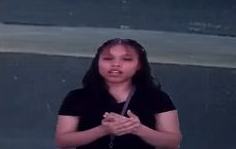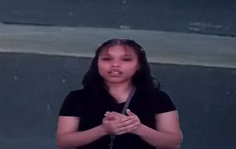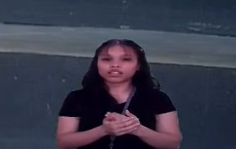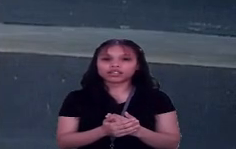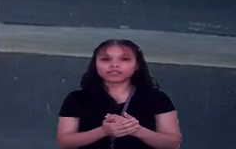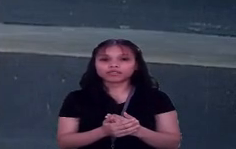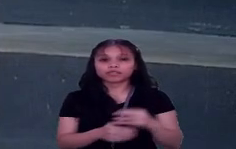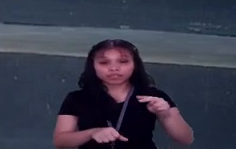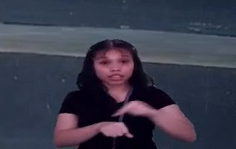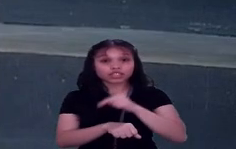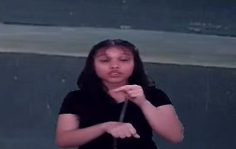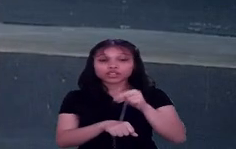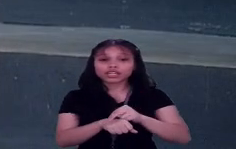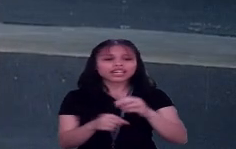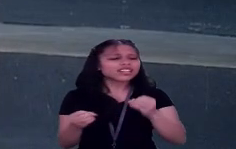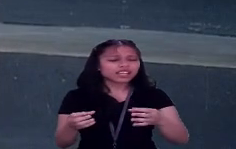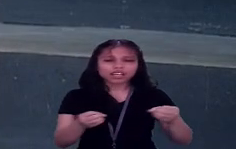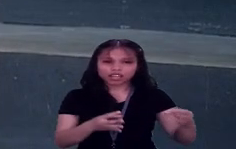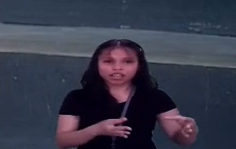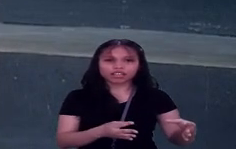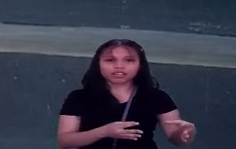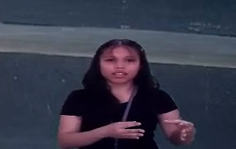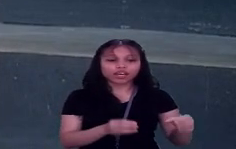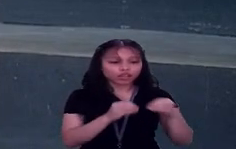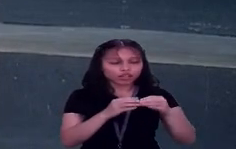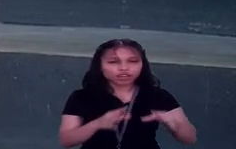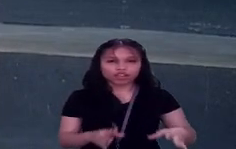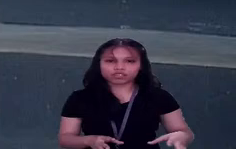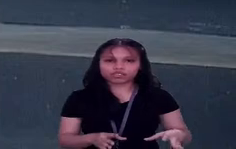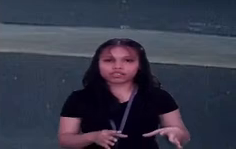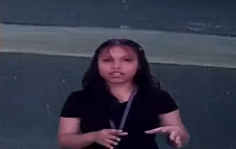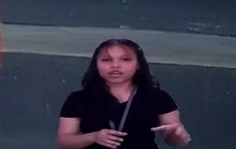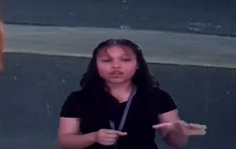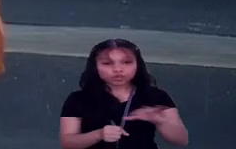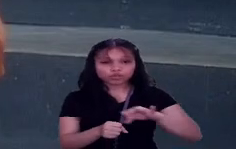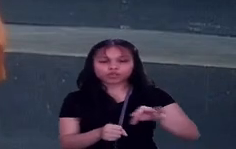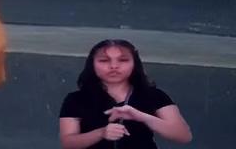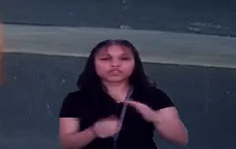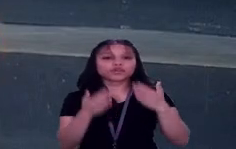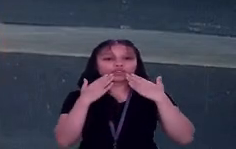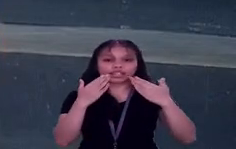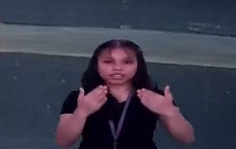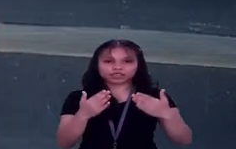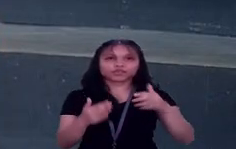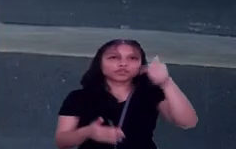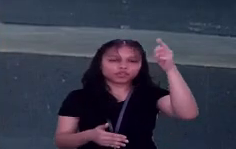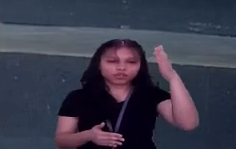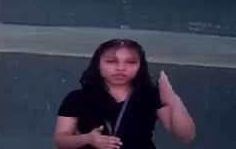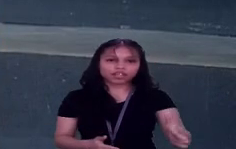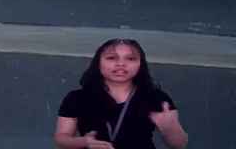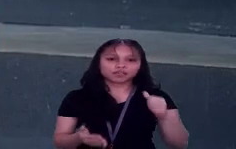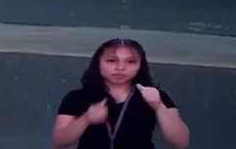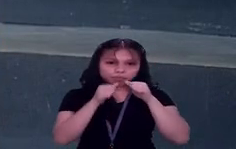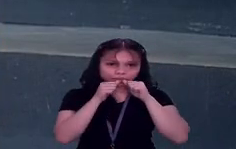win many lost souls all around the globe. Thank you so much, and God bless.